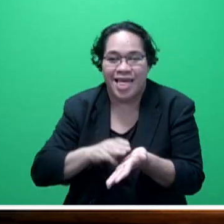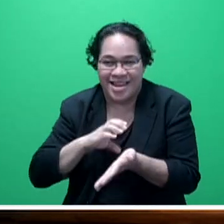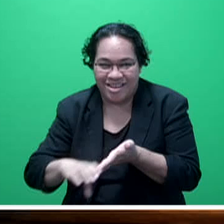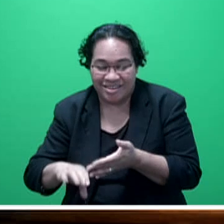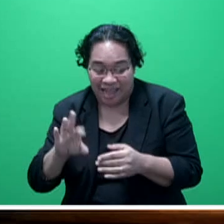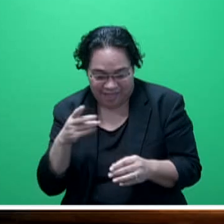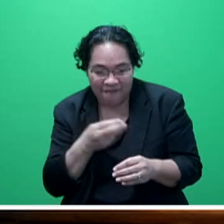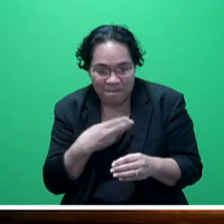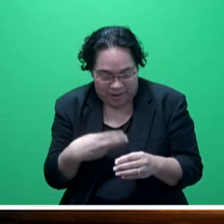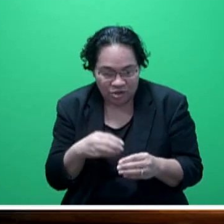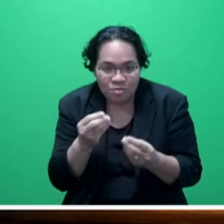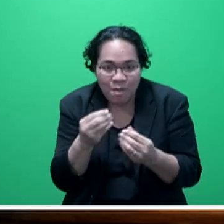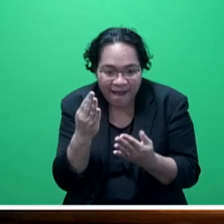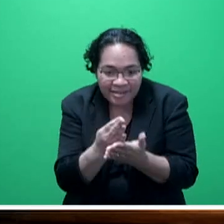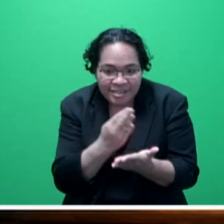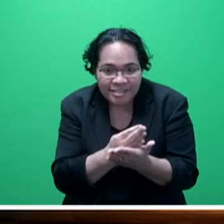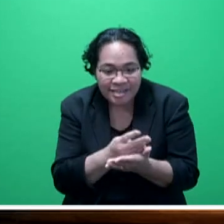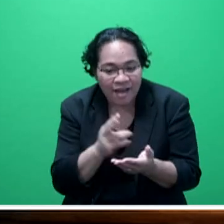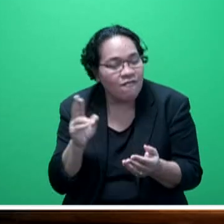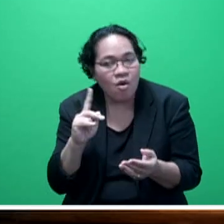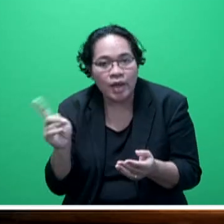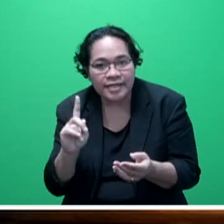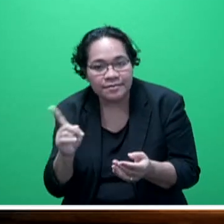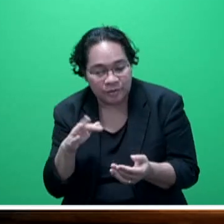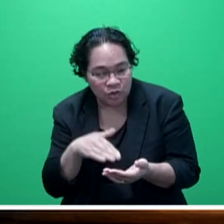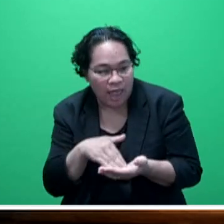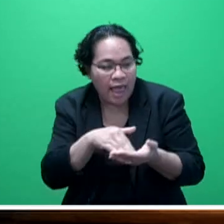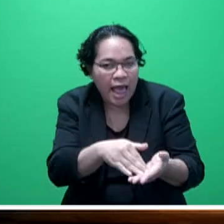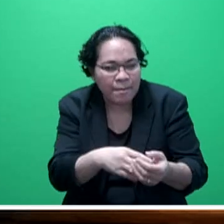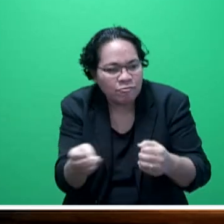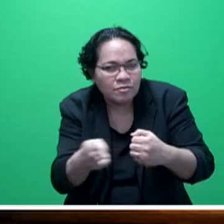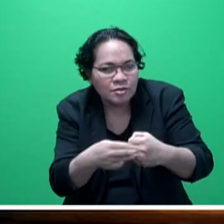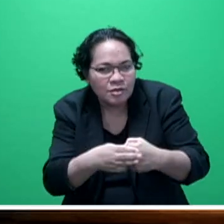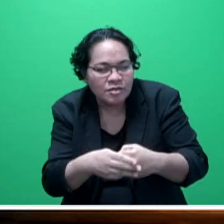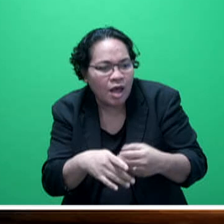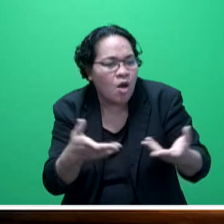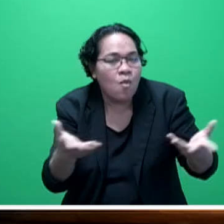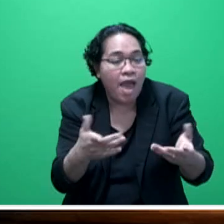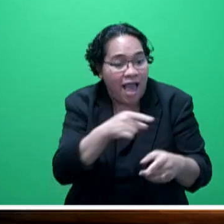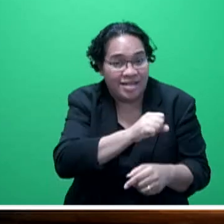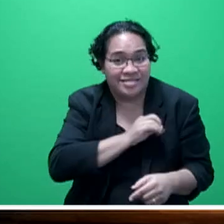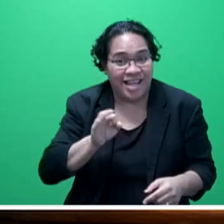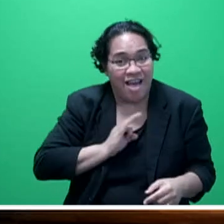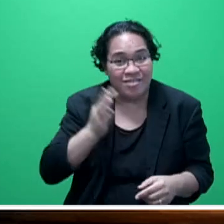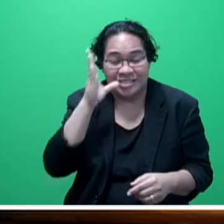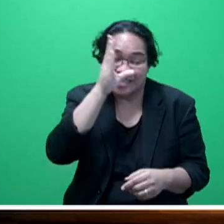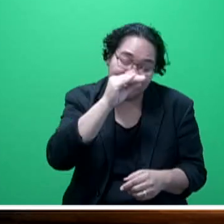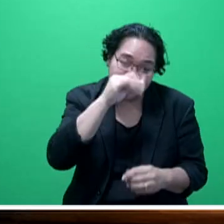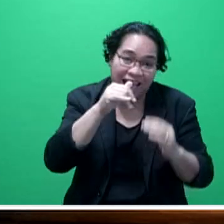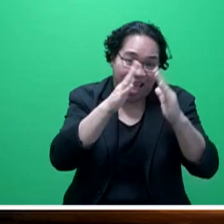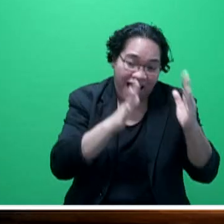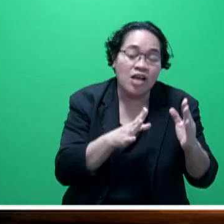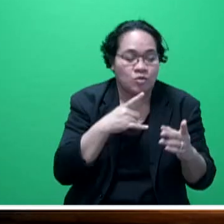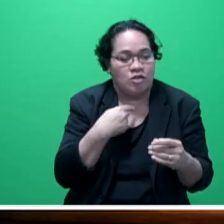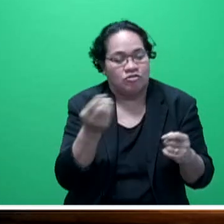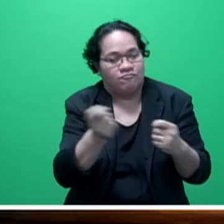budget to commence with repairs and maintenance of residential quarters. Our government has